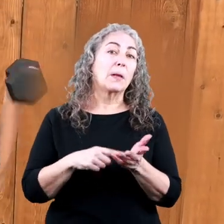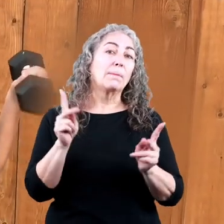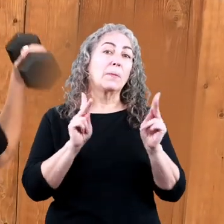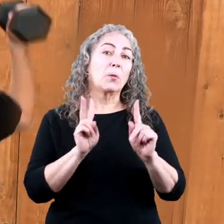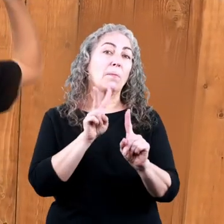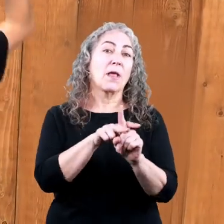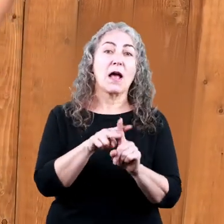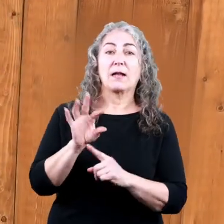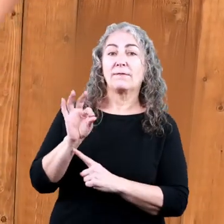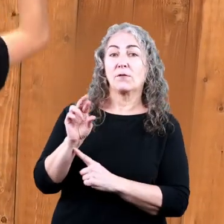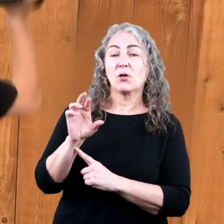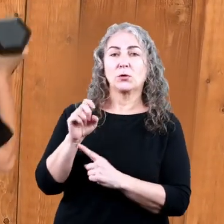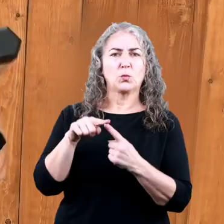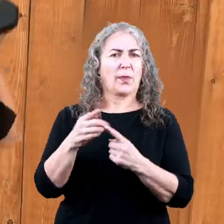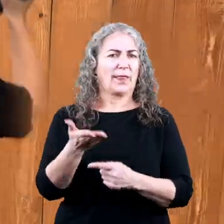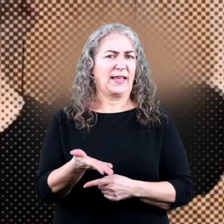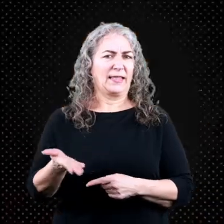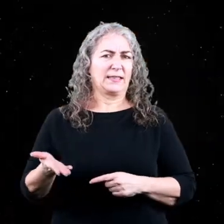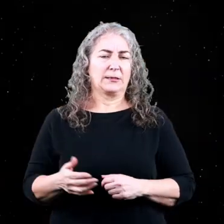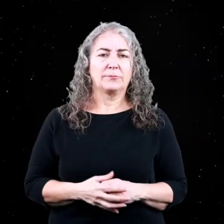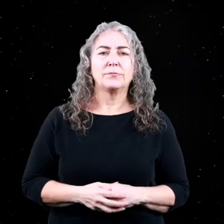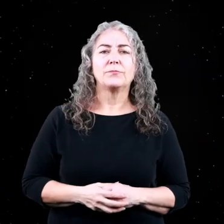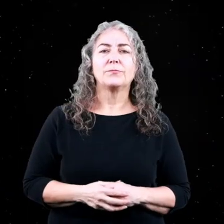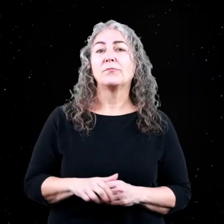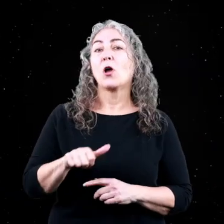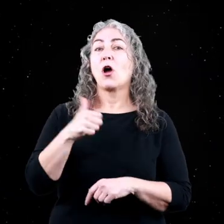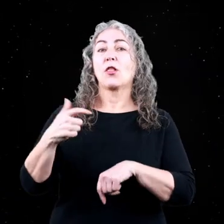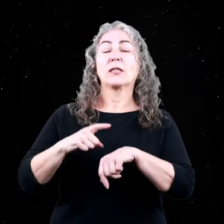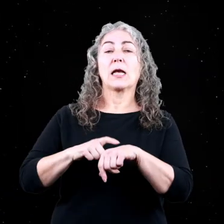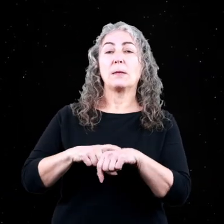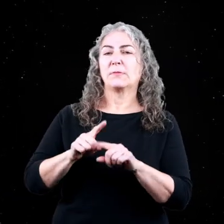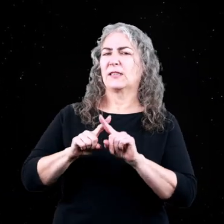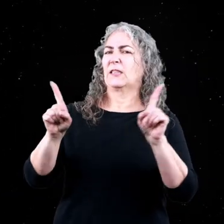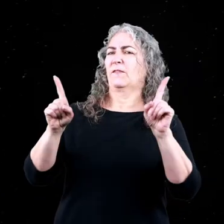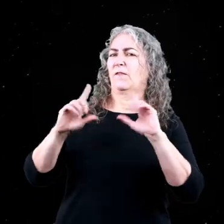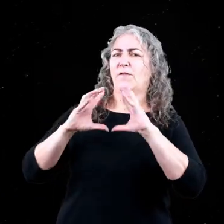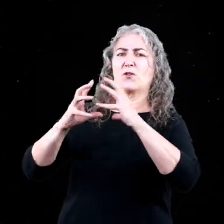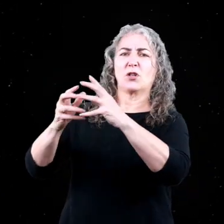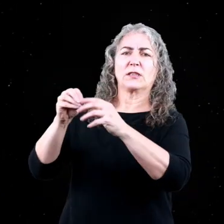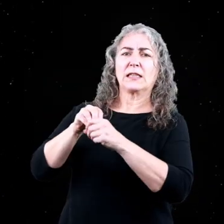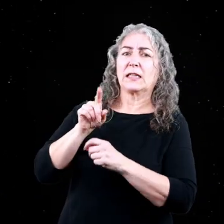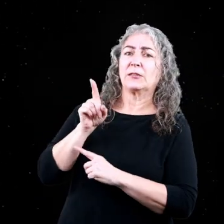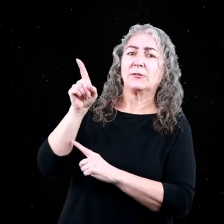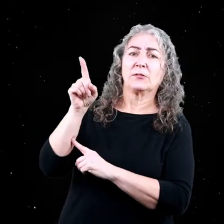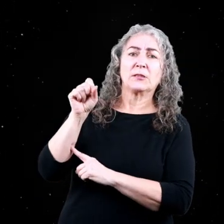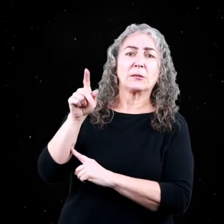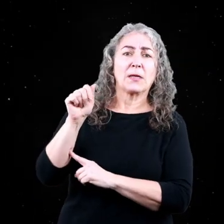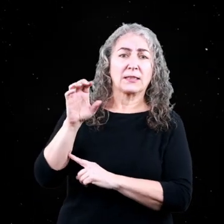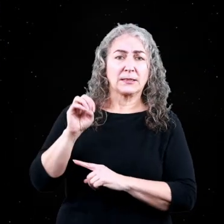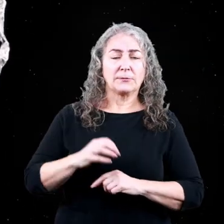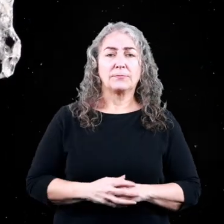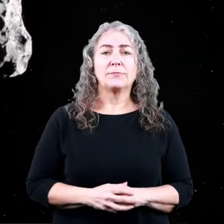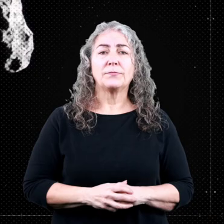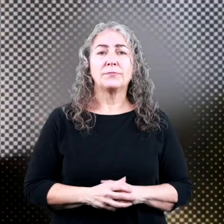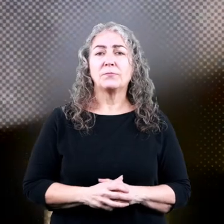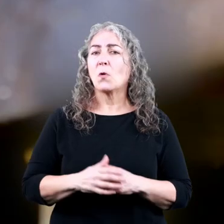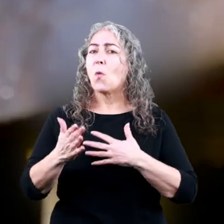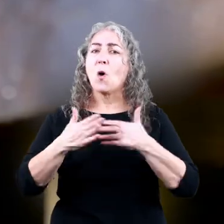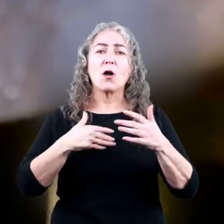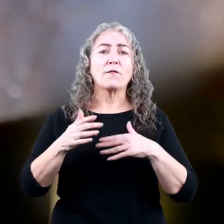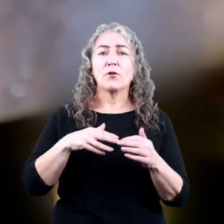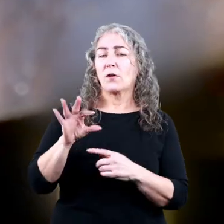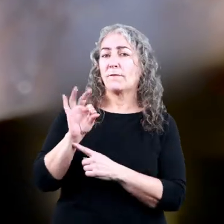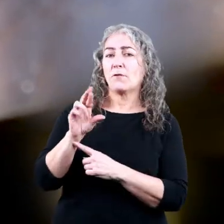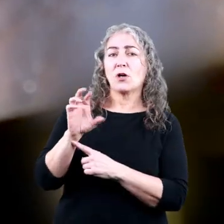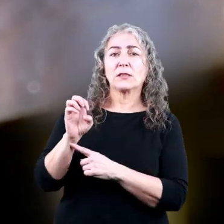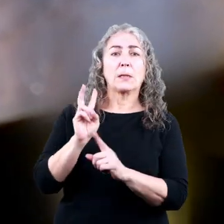people apply force to things. And other times, different objects apply force to each other. But